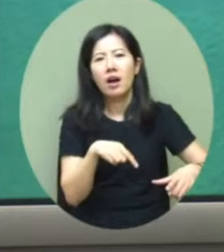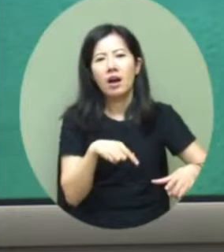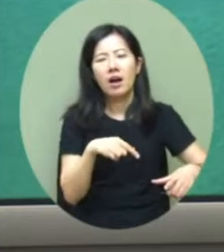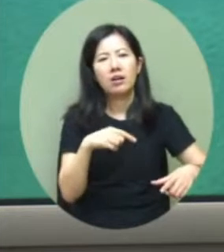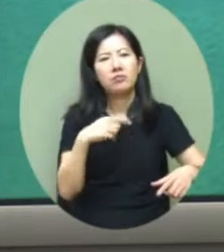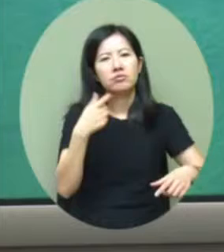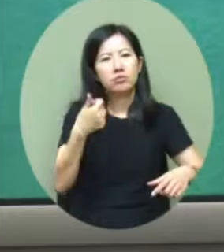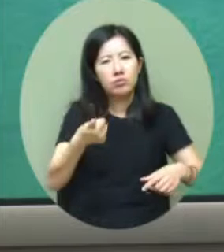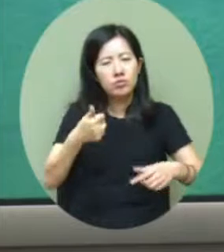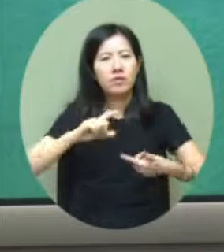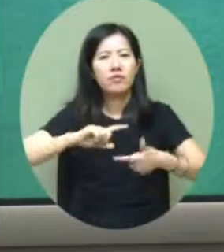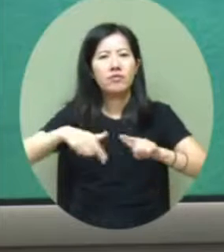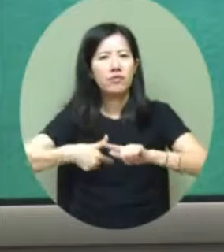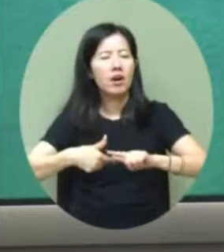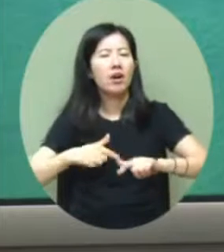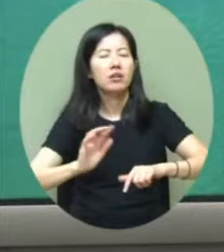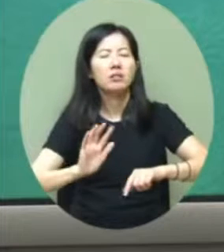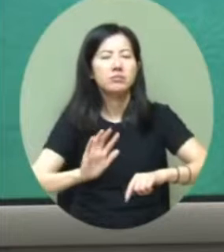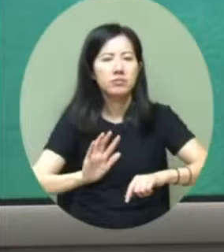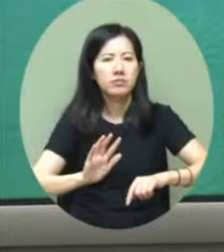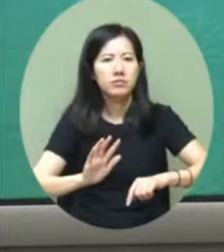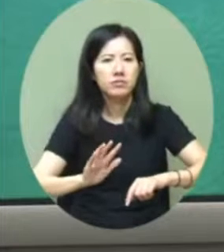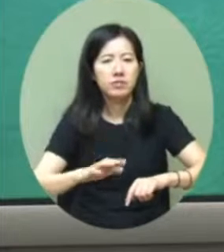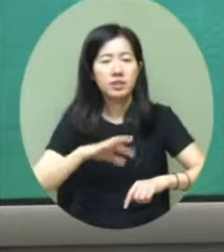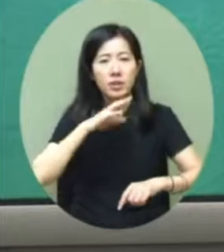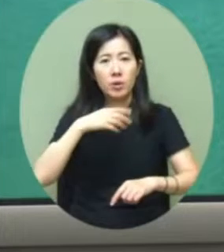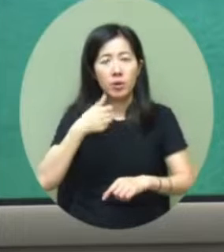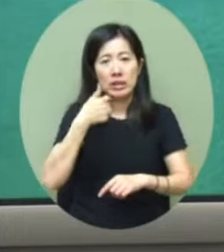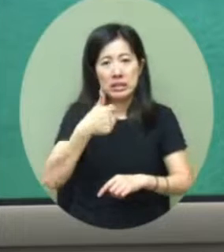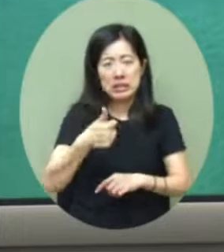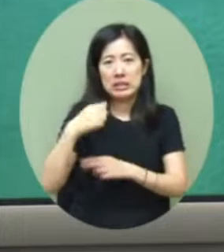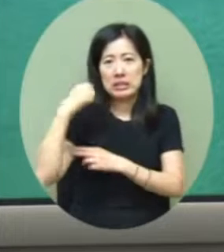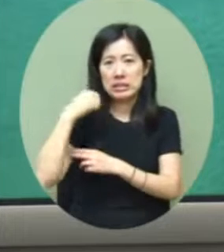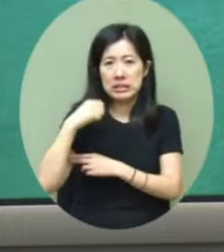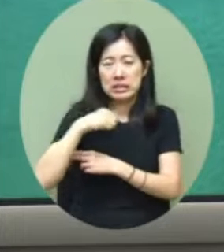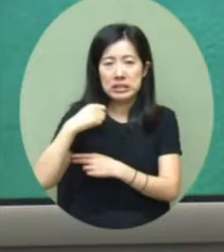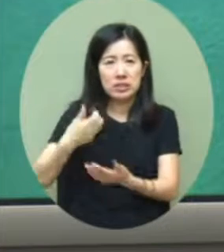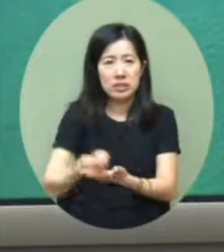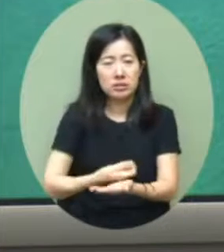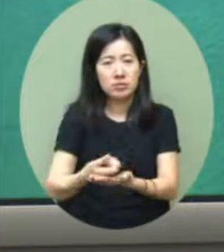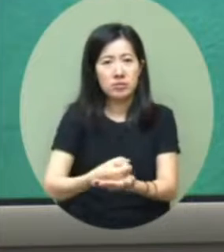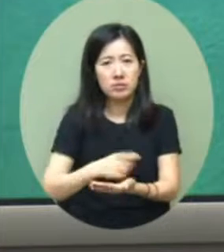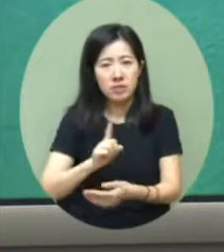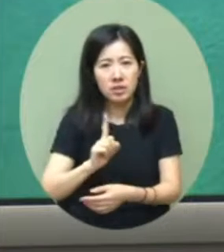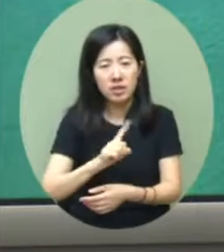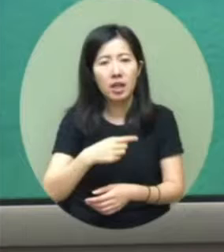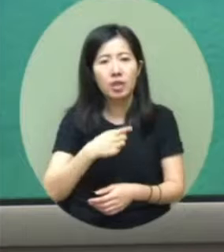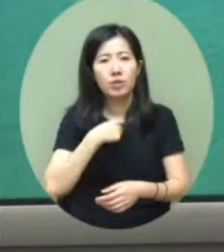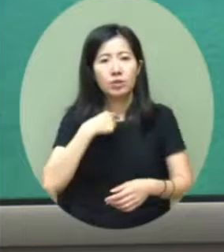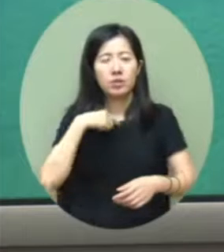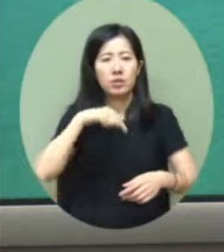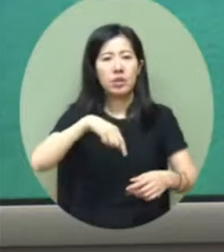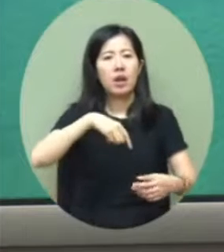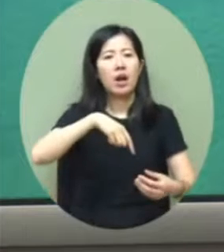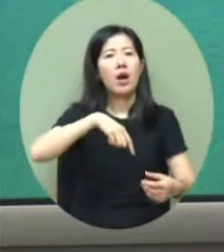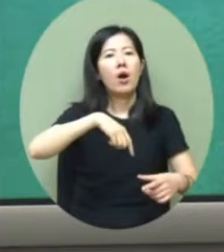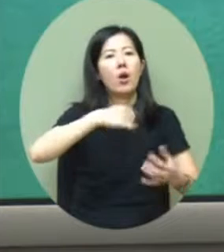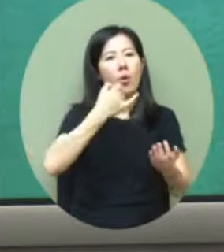be a waste. So we take an active role to protect our